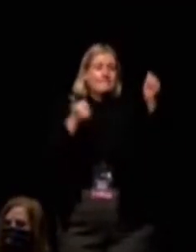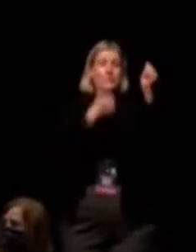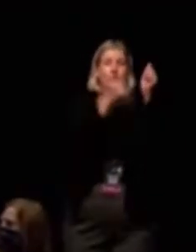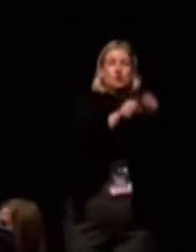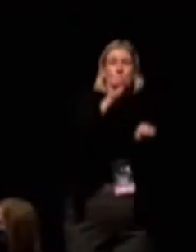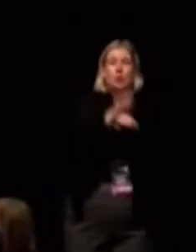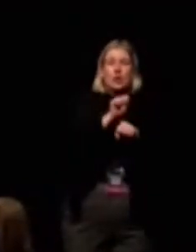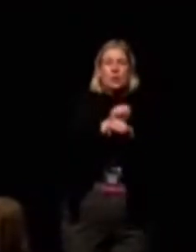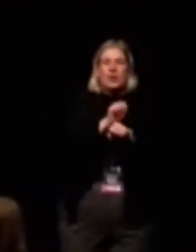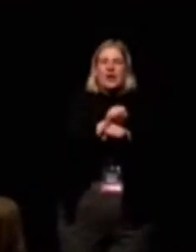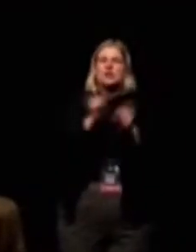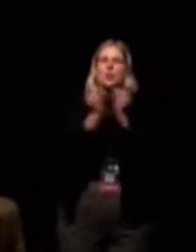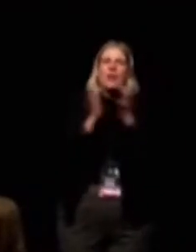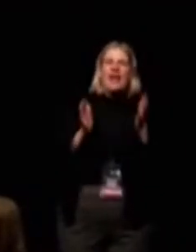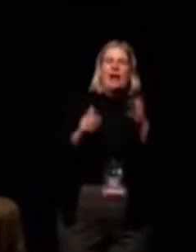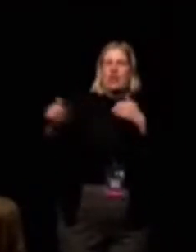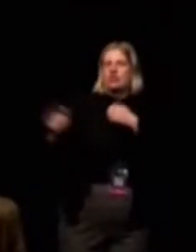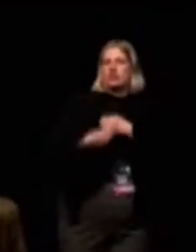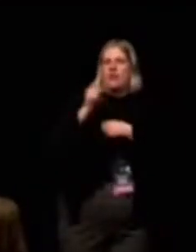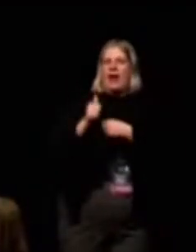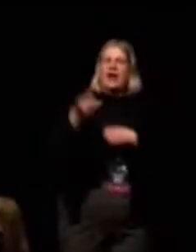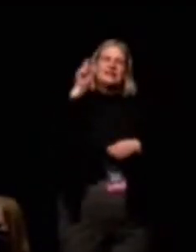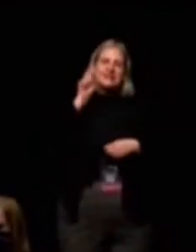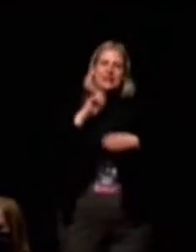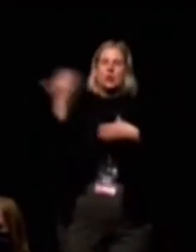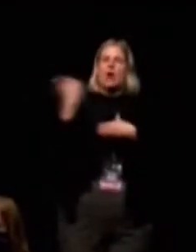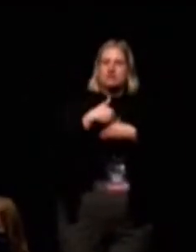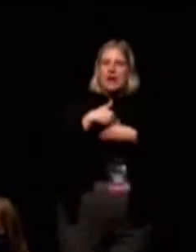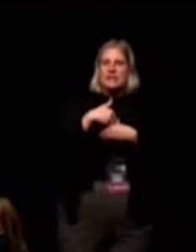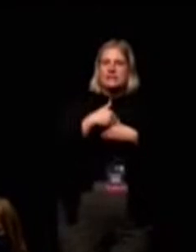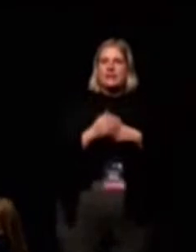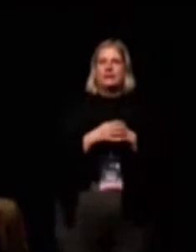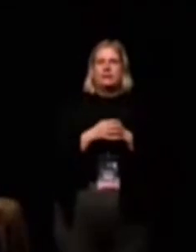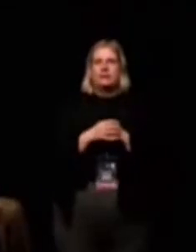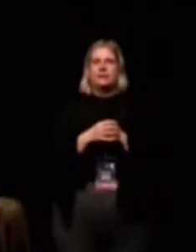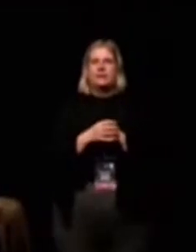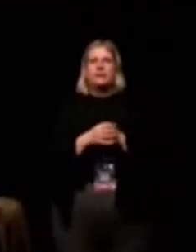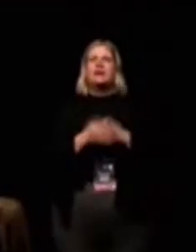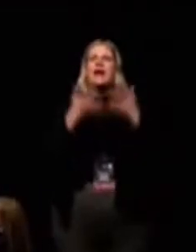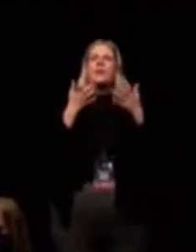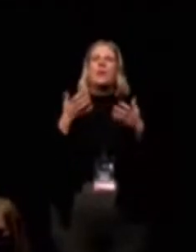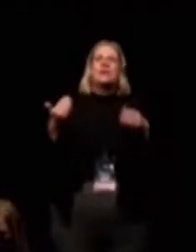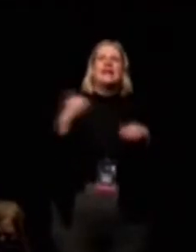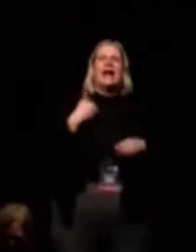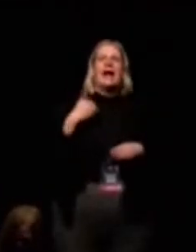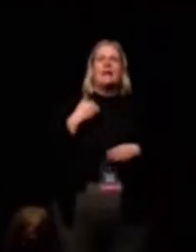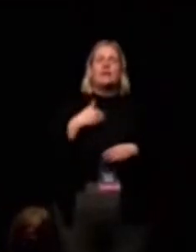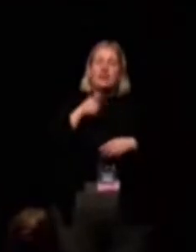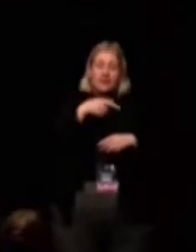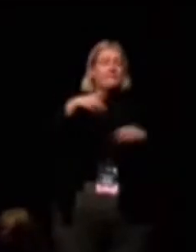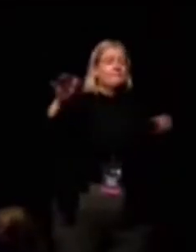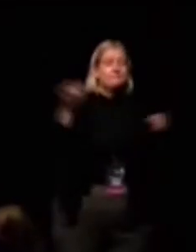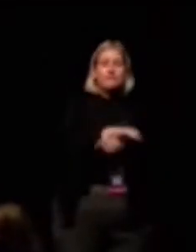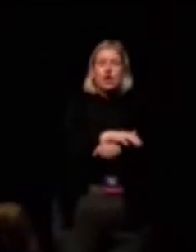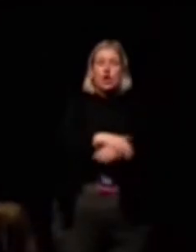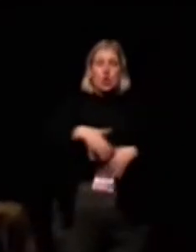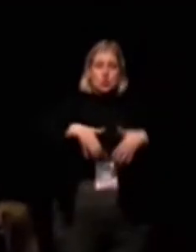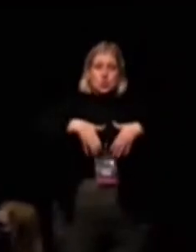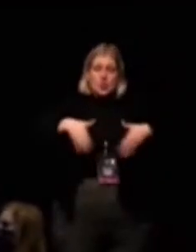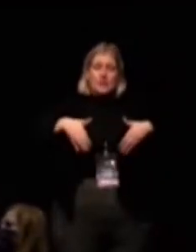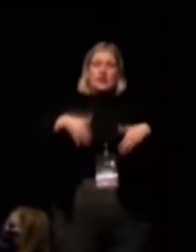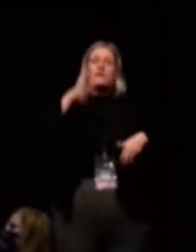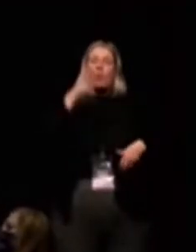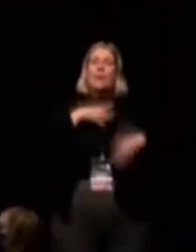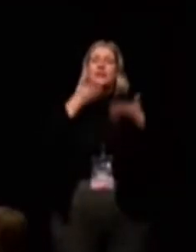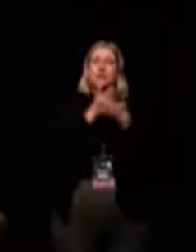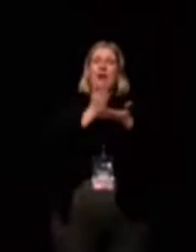or retaliation, and to receive the full reproductive freedom that they deserve that's being denied in other